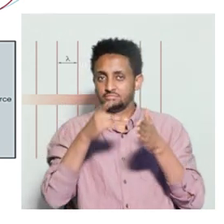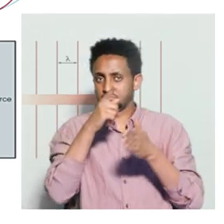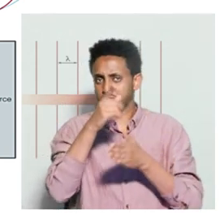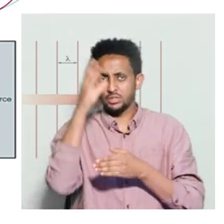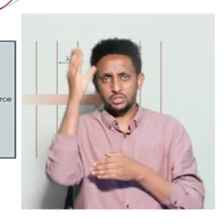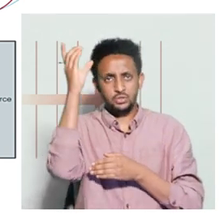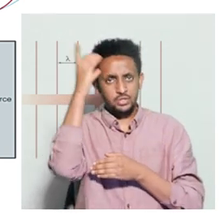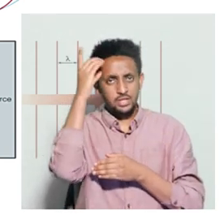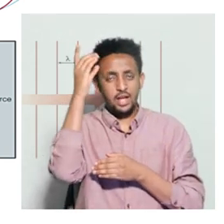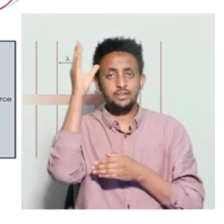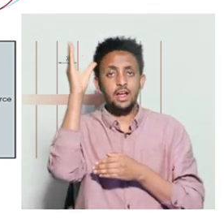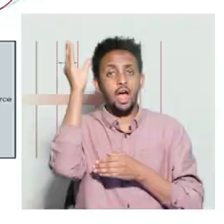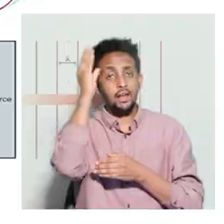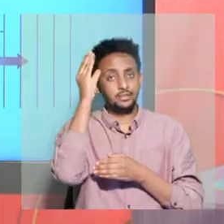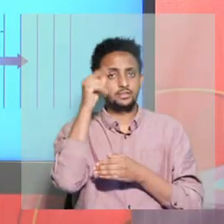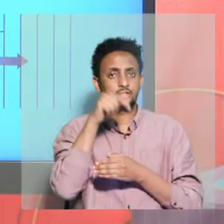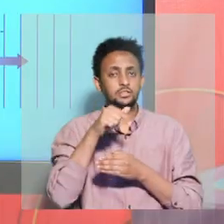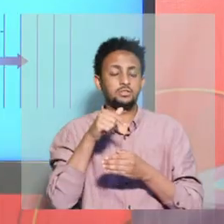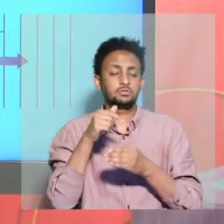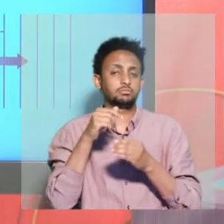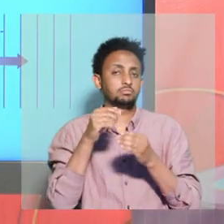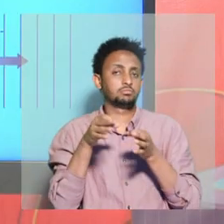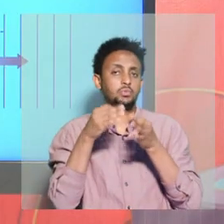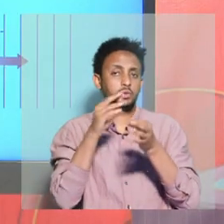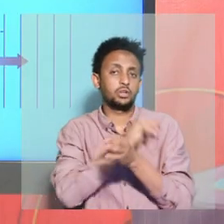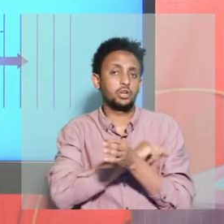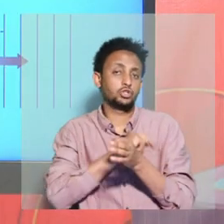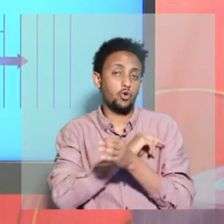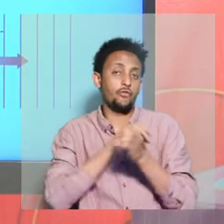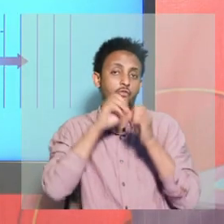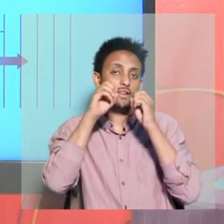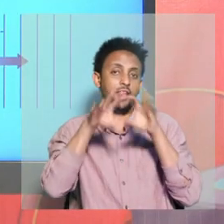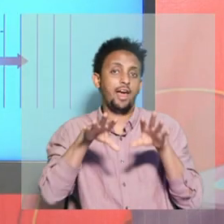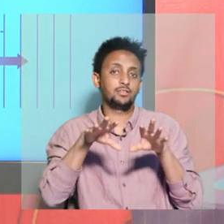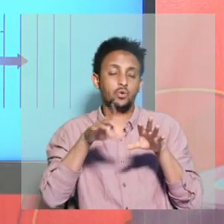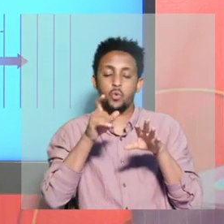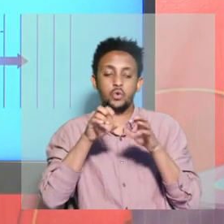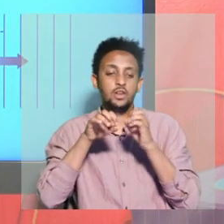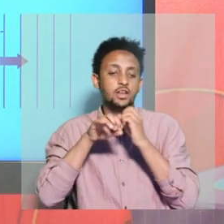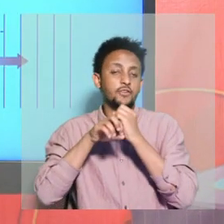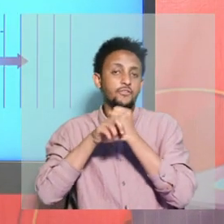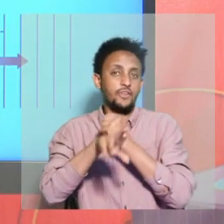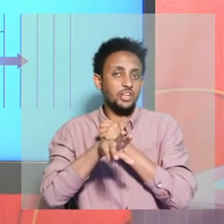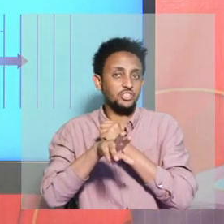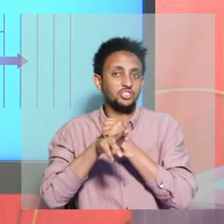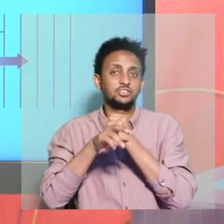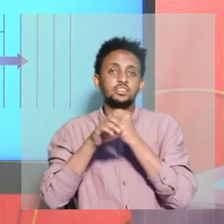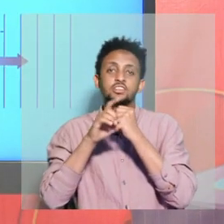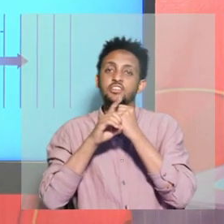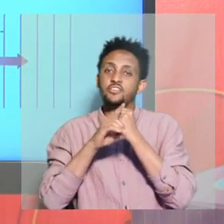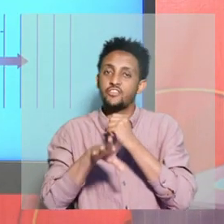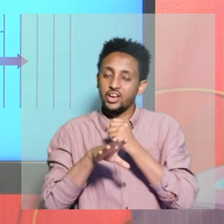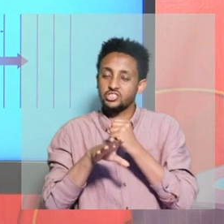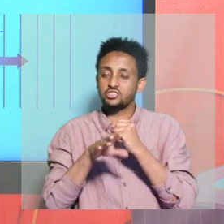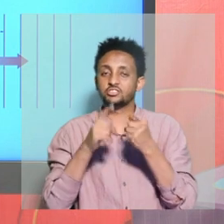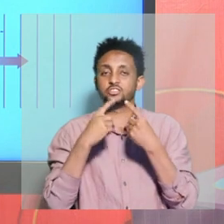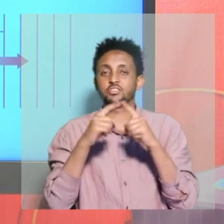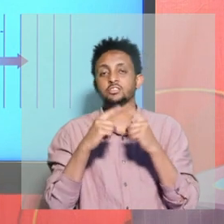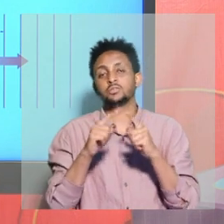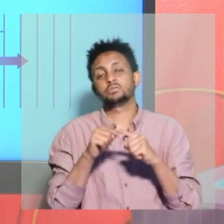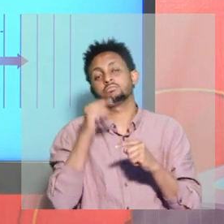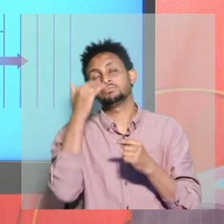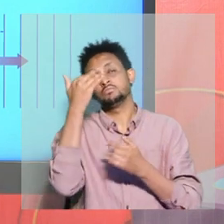Huygens. So Christian Huygens proposed that the nature of light, like reflection, refraction, diffraction, and interference,